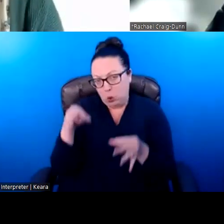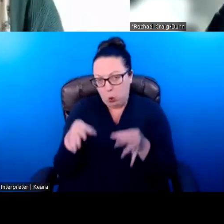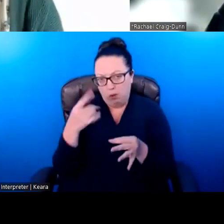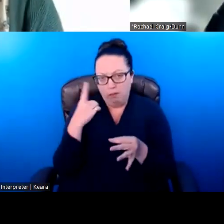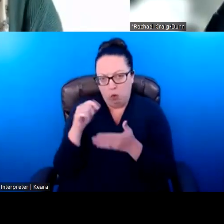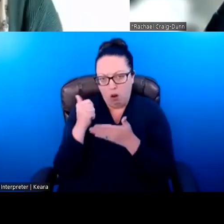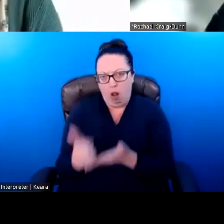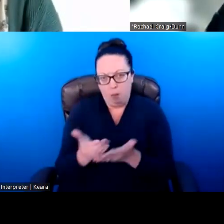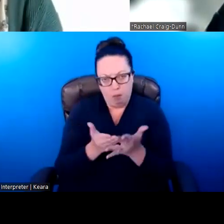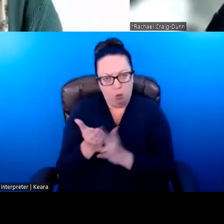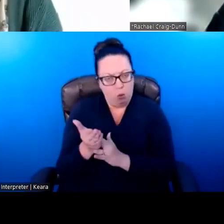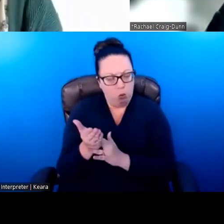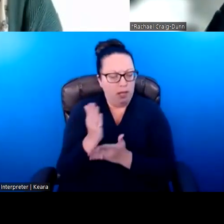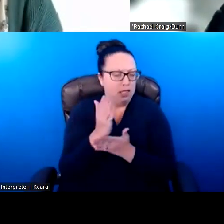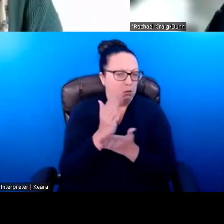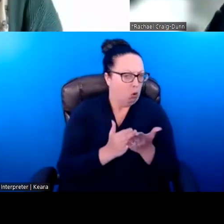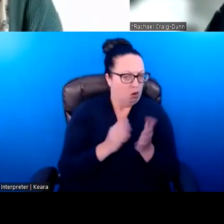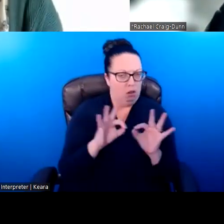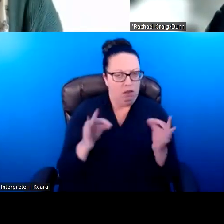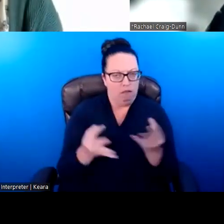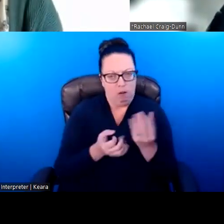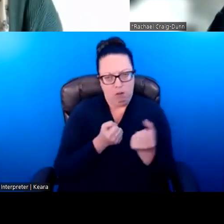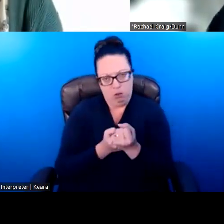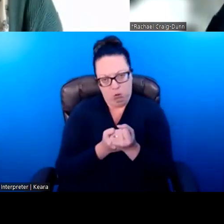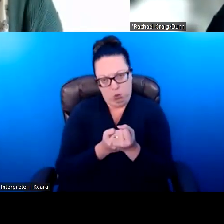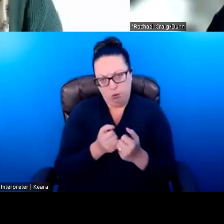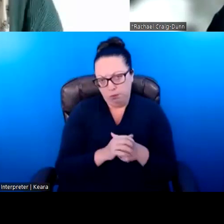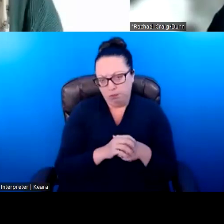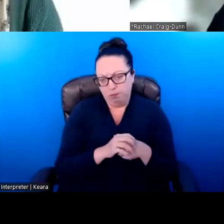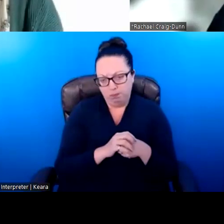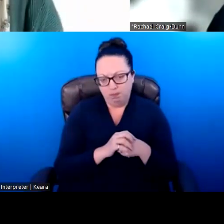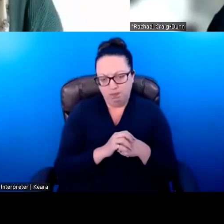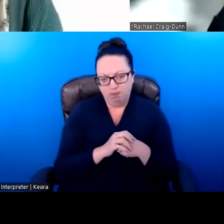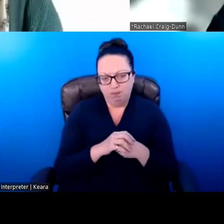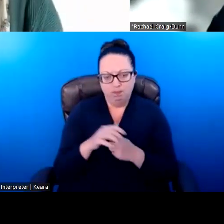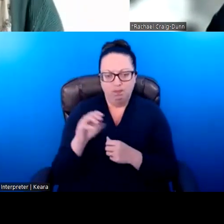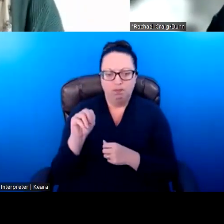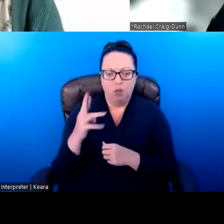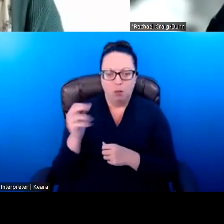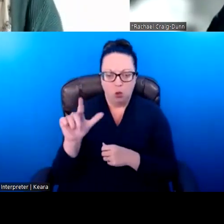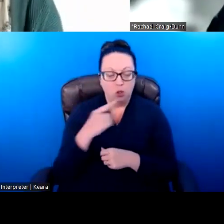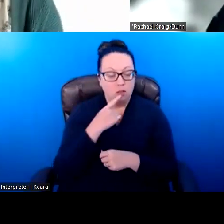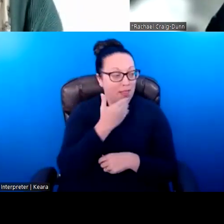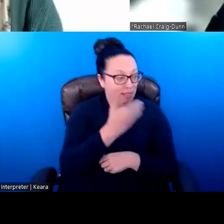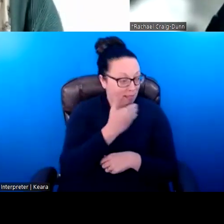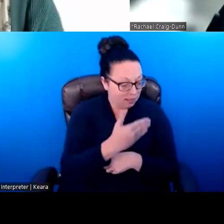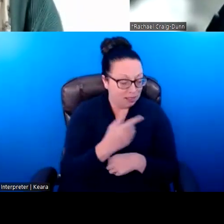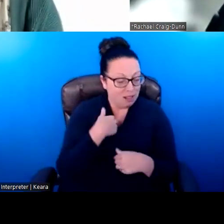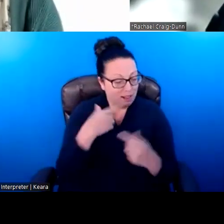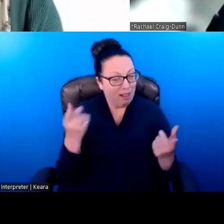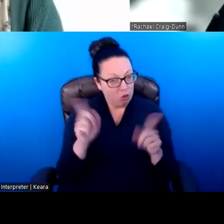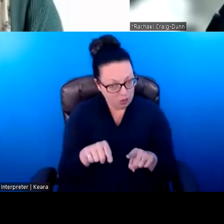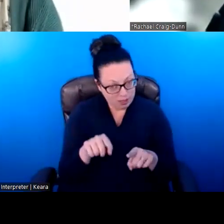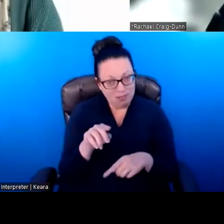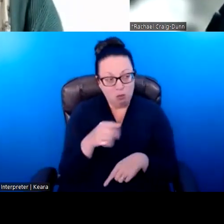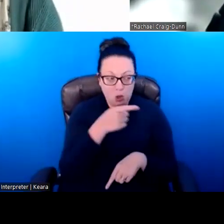as a part of family support. So. And thanks, Rachel. And I agree with you and Mark